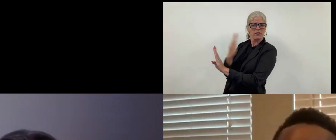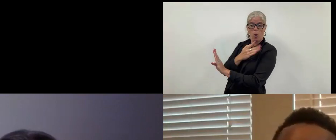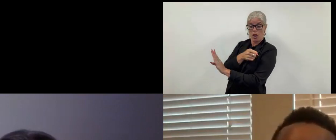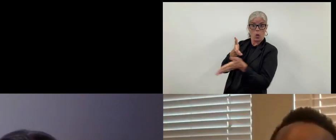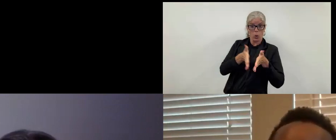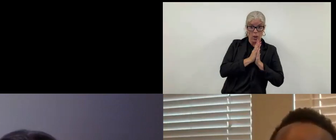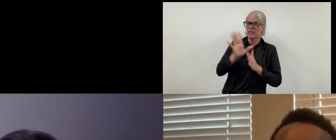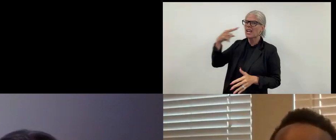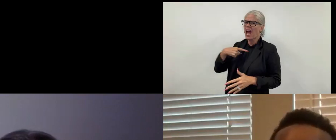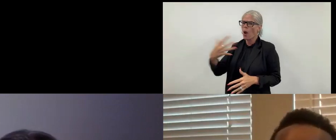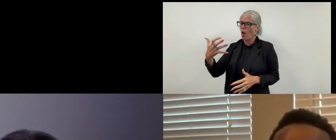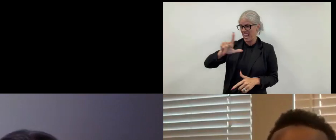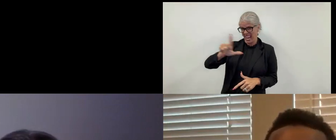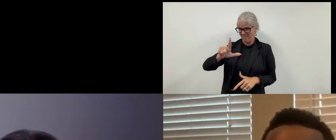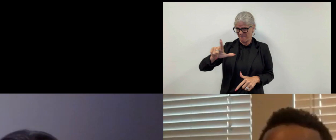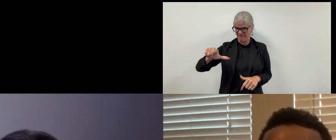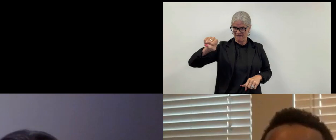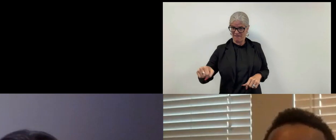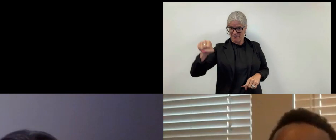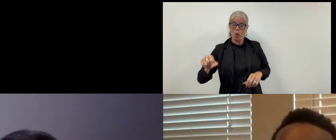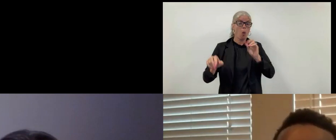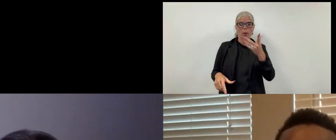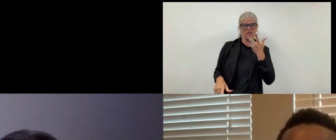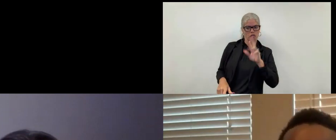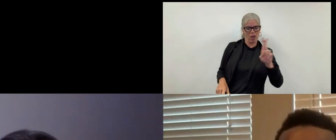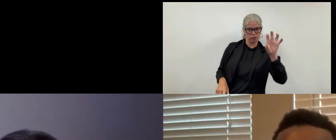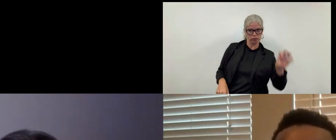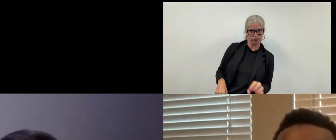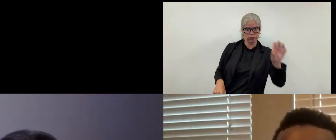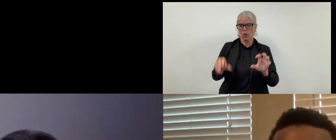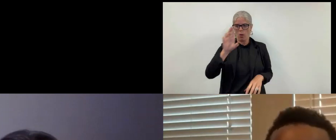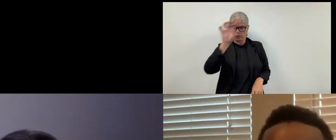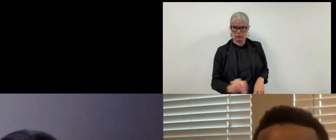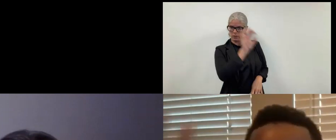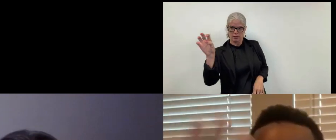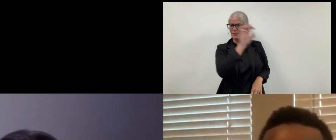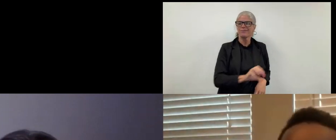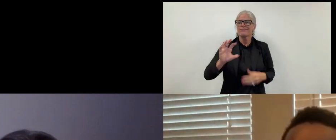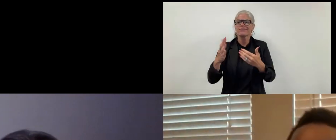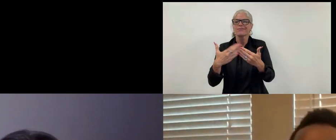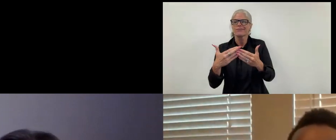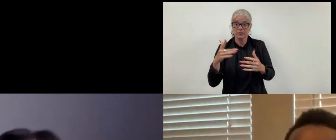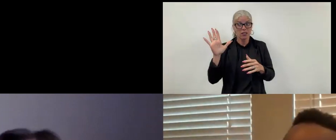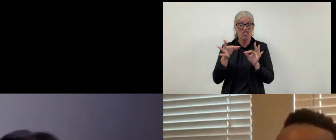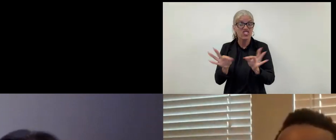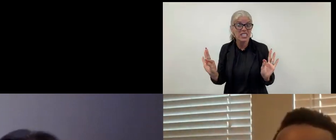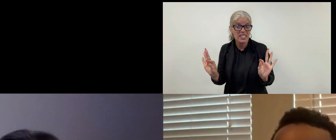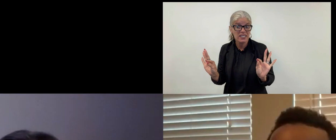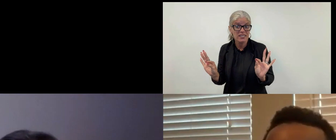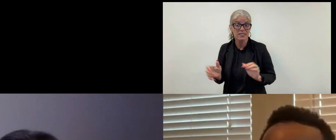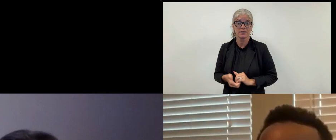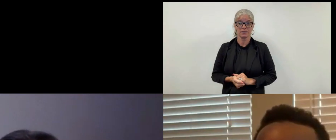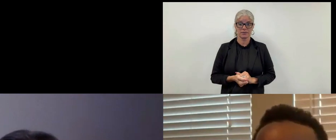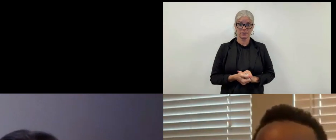in advance, you can request a left-hand control or a right-hand control and or a spinner knob for your steering wheel at no